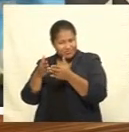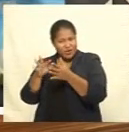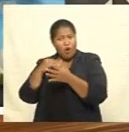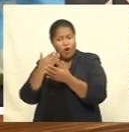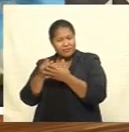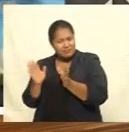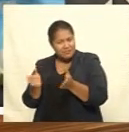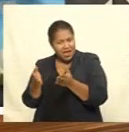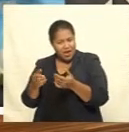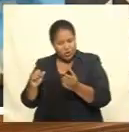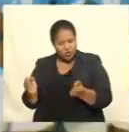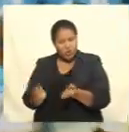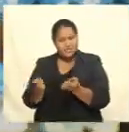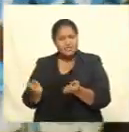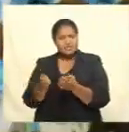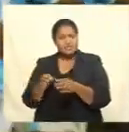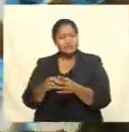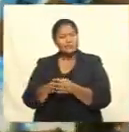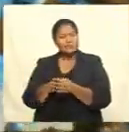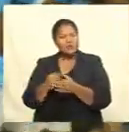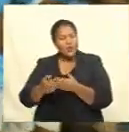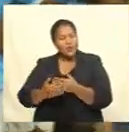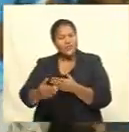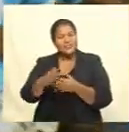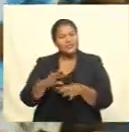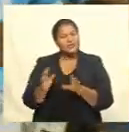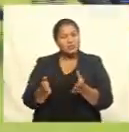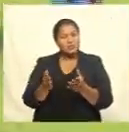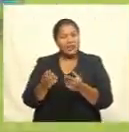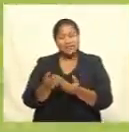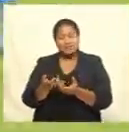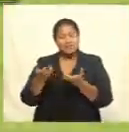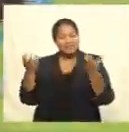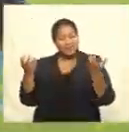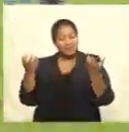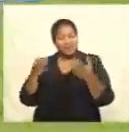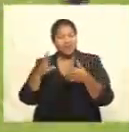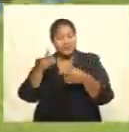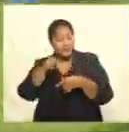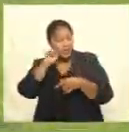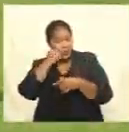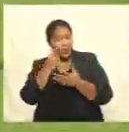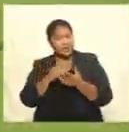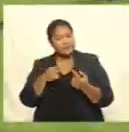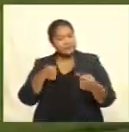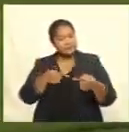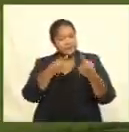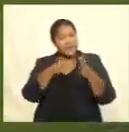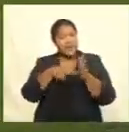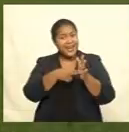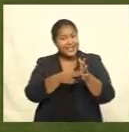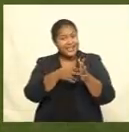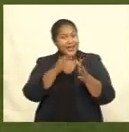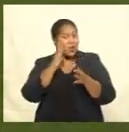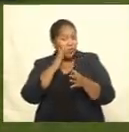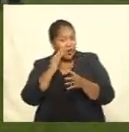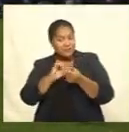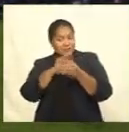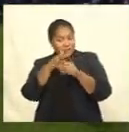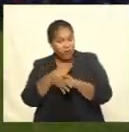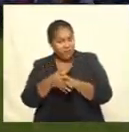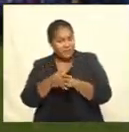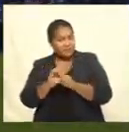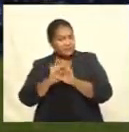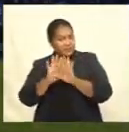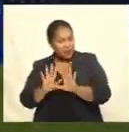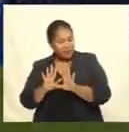continue to train separately. The defending champion will play Nandi in round 3 of the Skipper Provincial Cup once the tournament is given the green light to